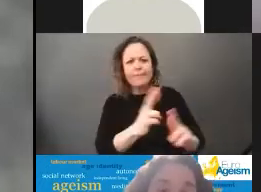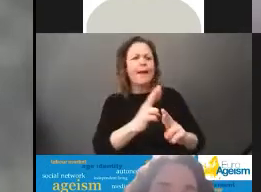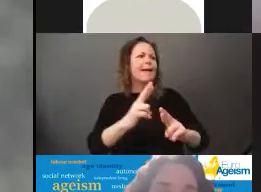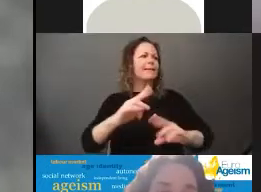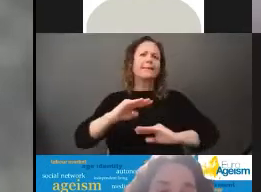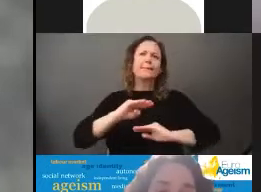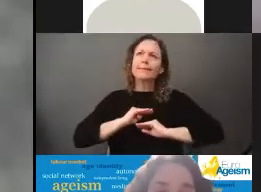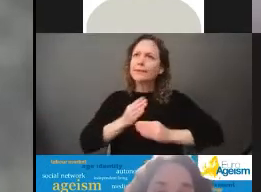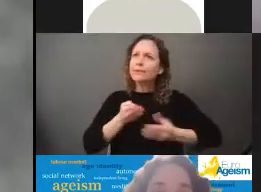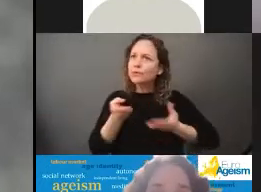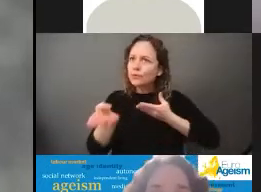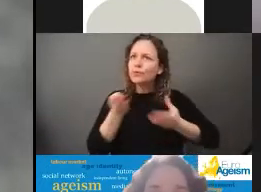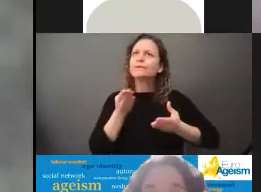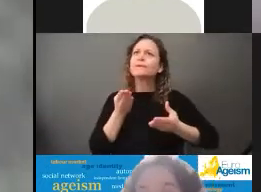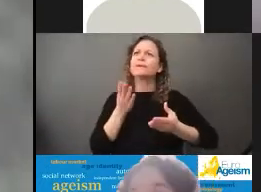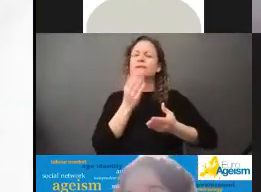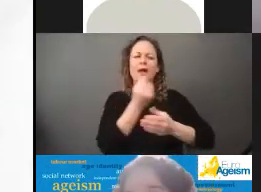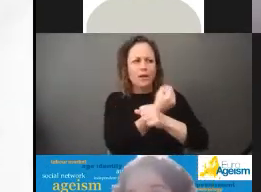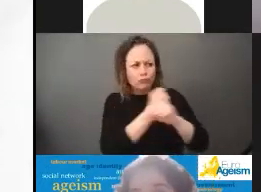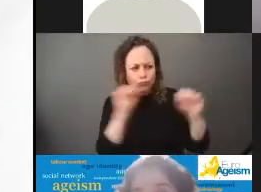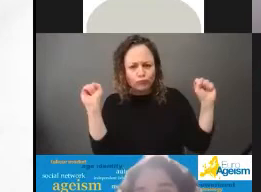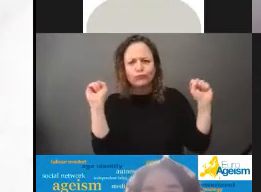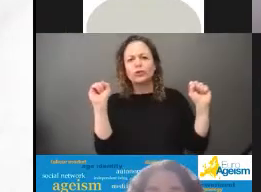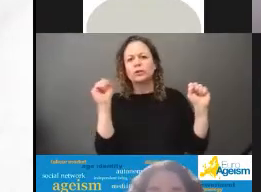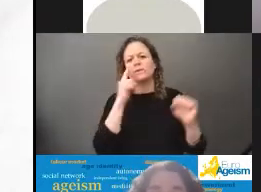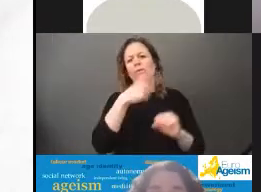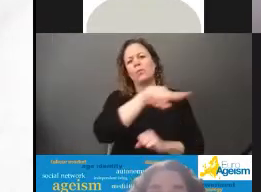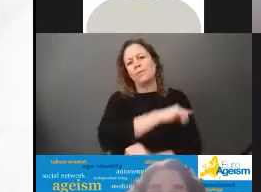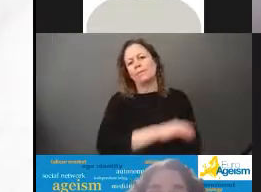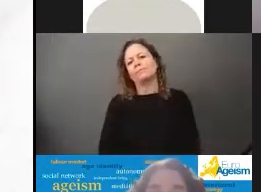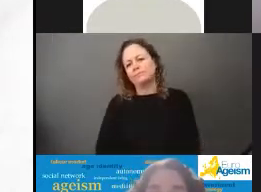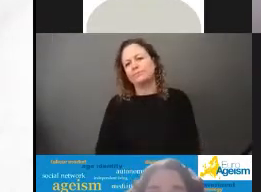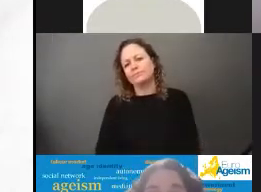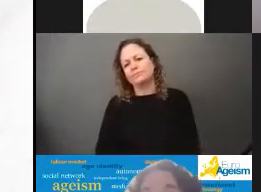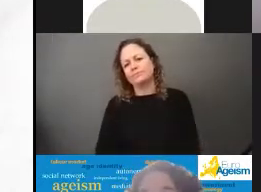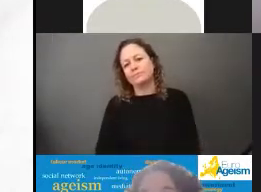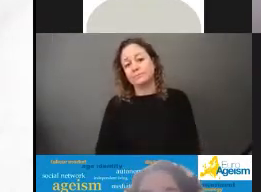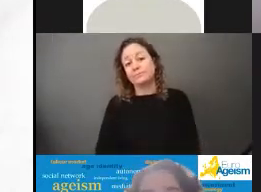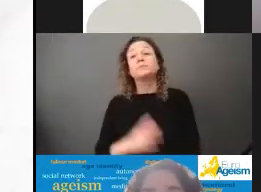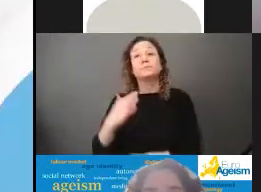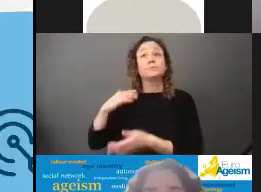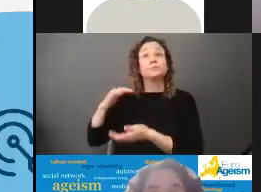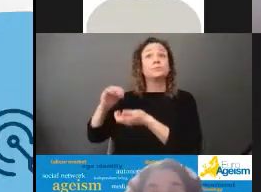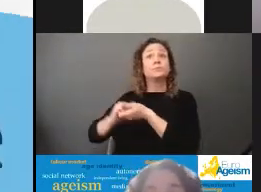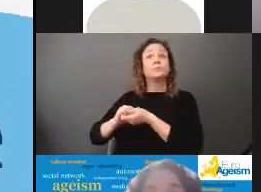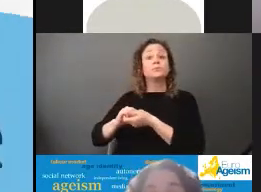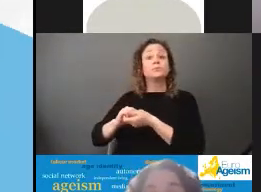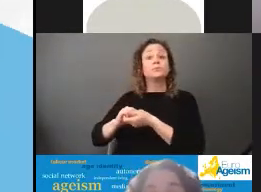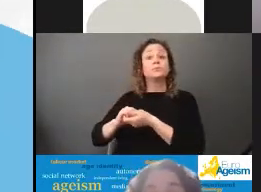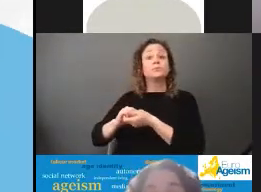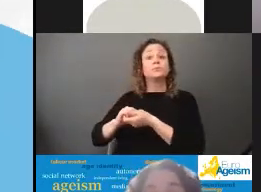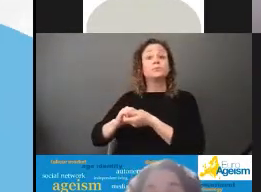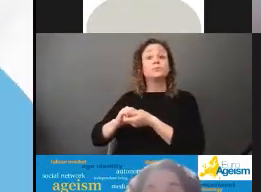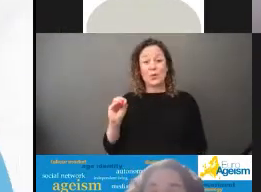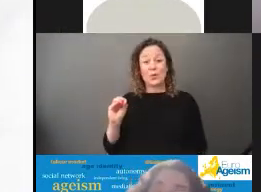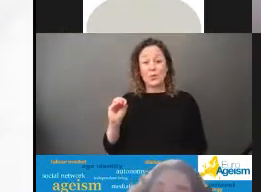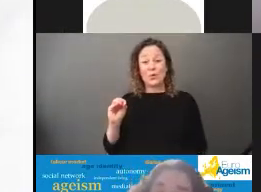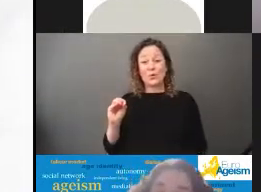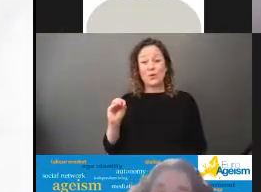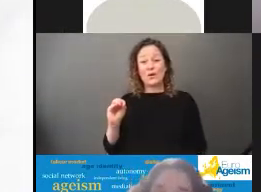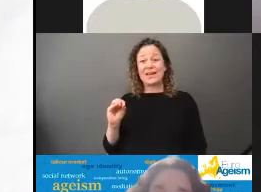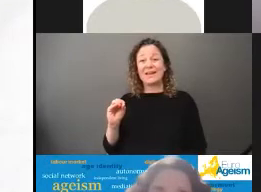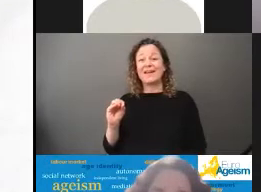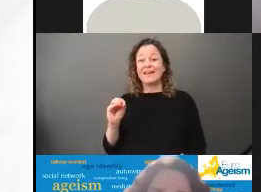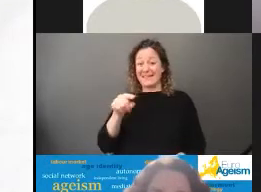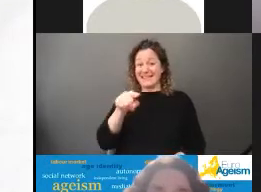and respect their autonomy and free will. I'm going to conclude actually with the WHO slogan again, a word for all ages. And I am